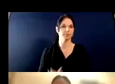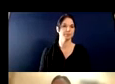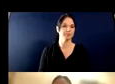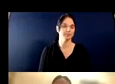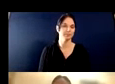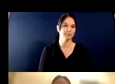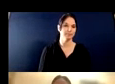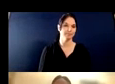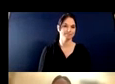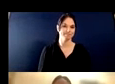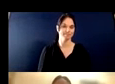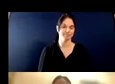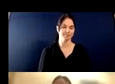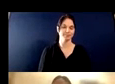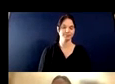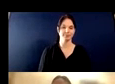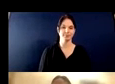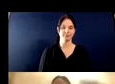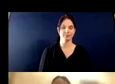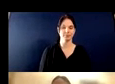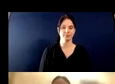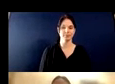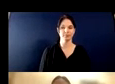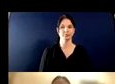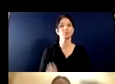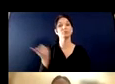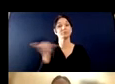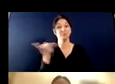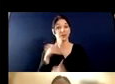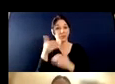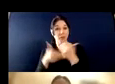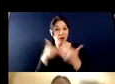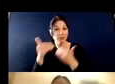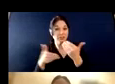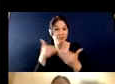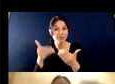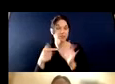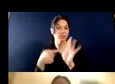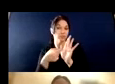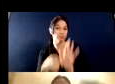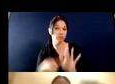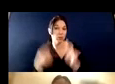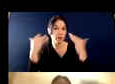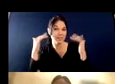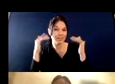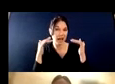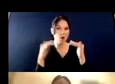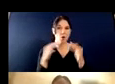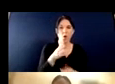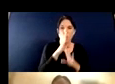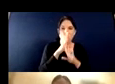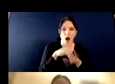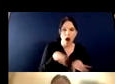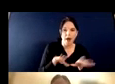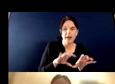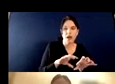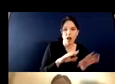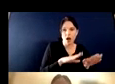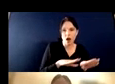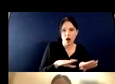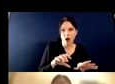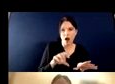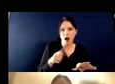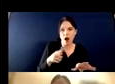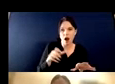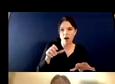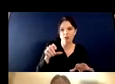So the same process of presenting sound at a quiet level and increasing it and increasing it until your child